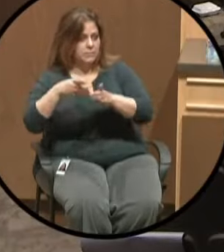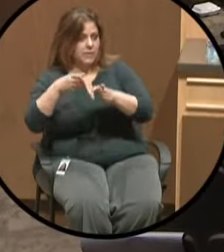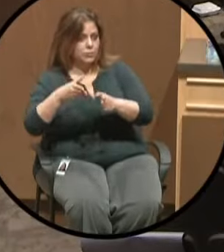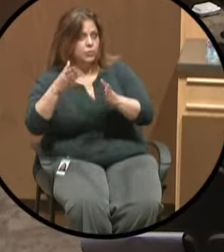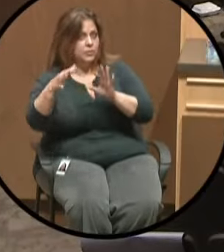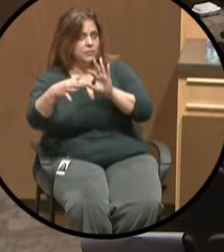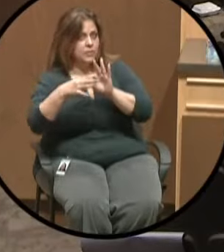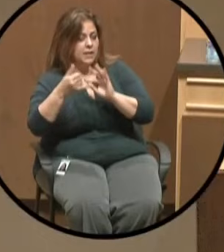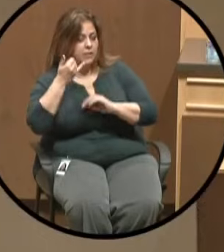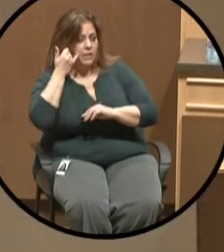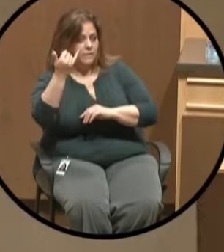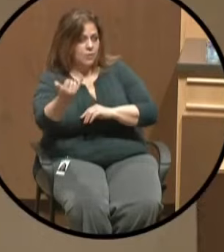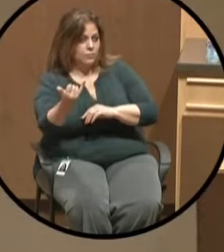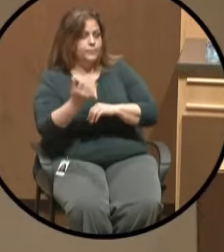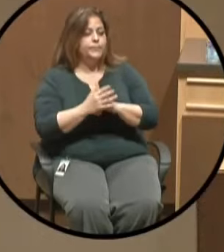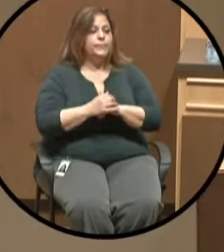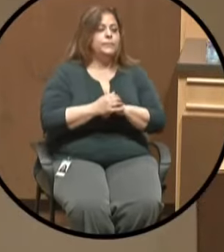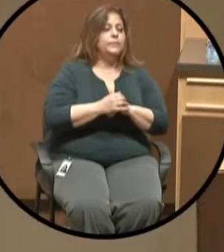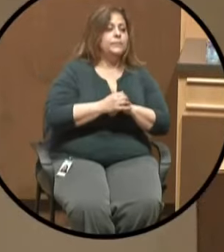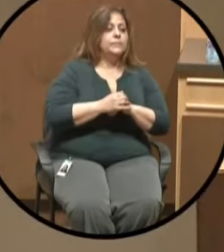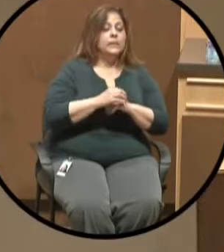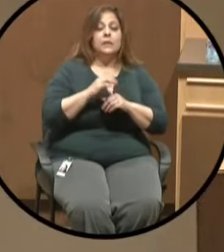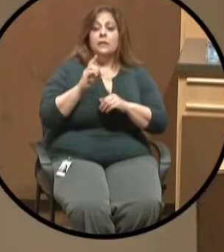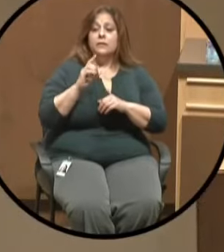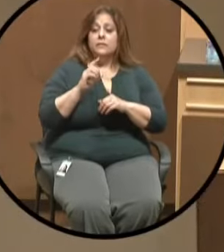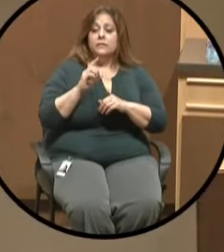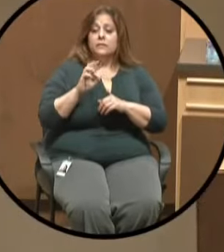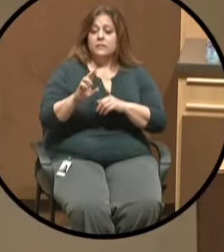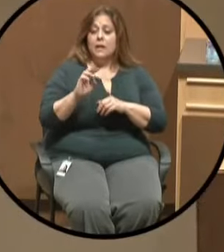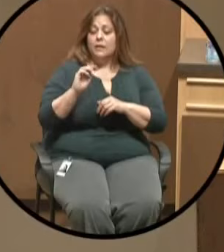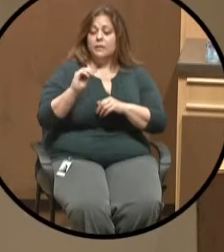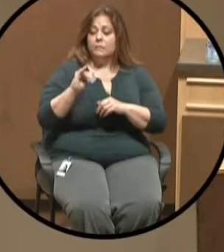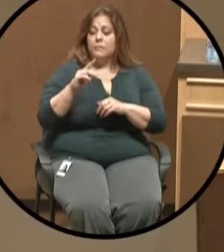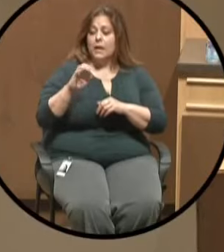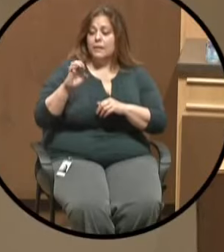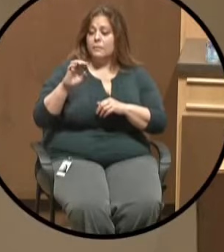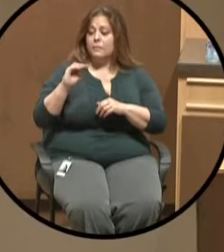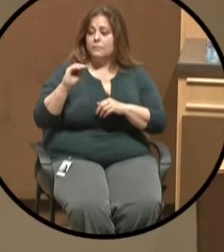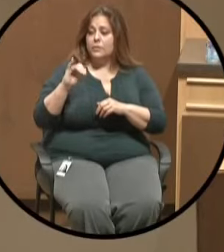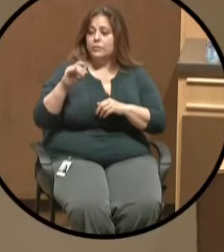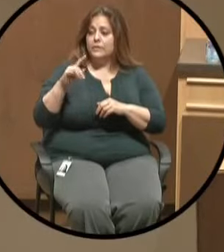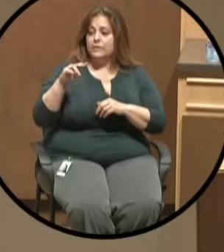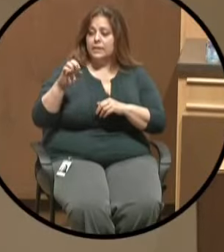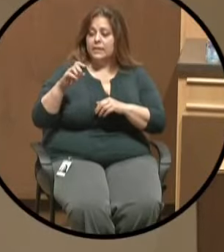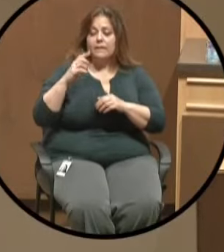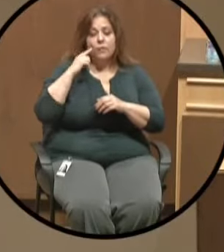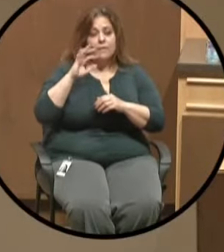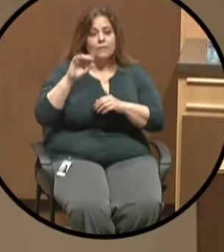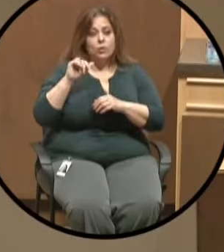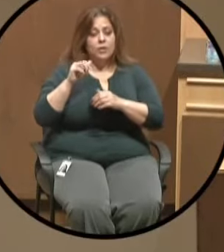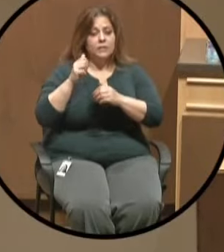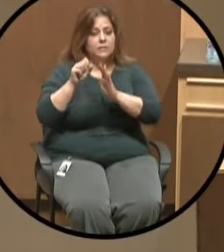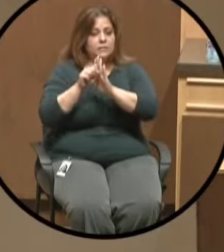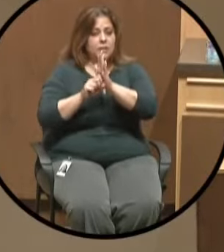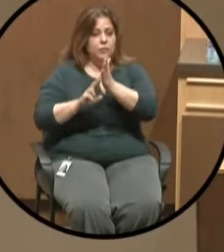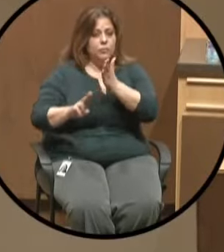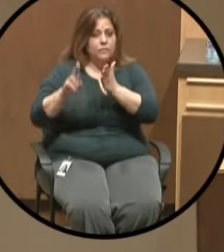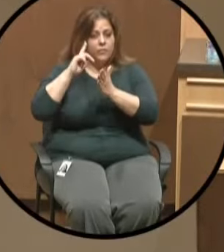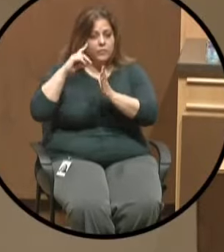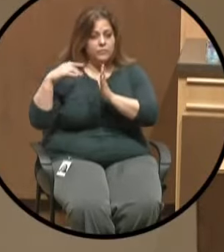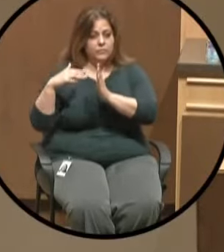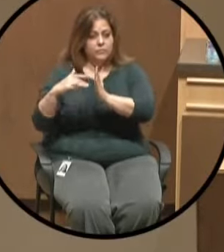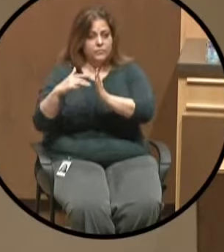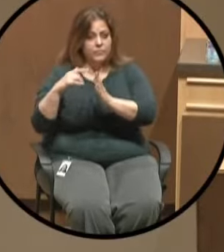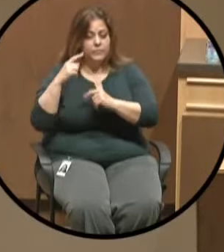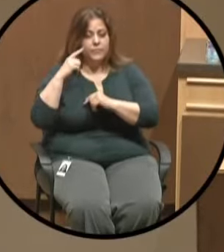the phone. Dr. Michael Musinski, professor emeritus, clinical sciences, Florida State University, online